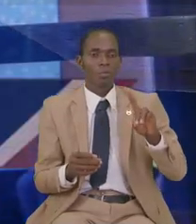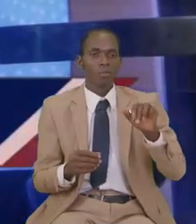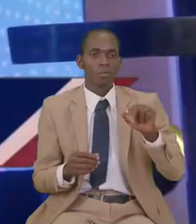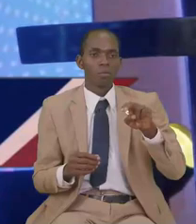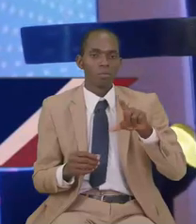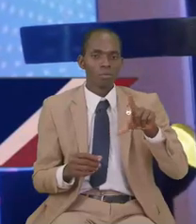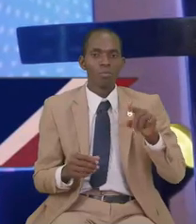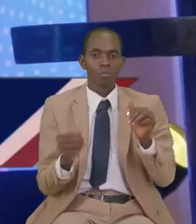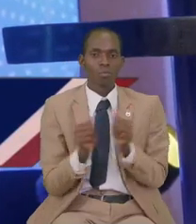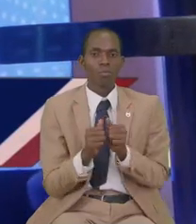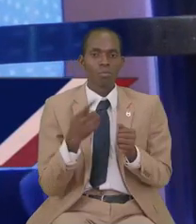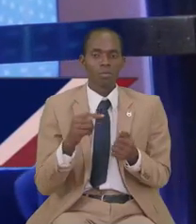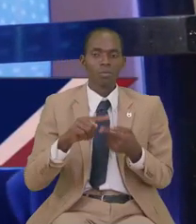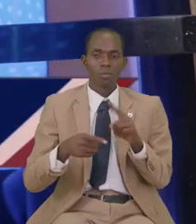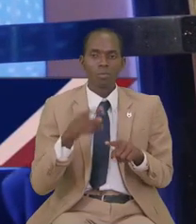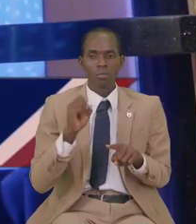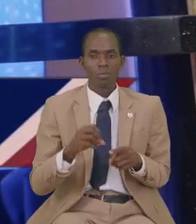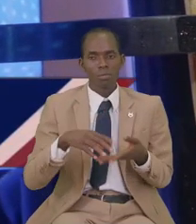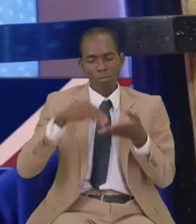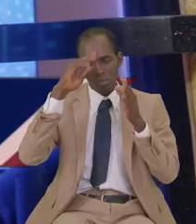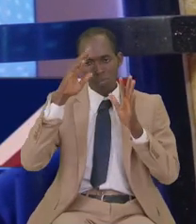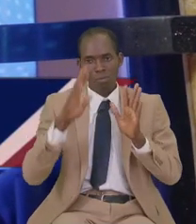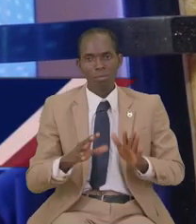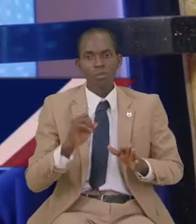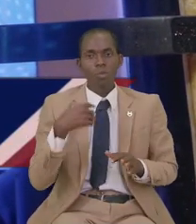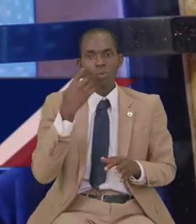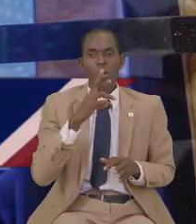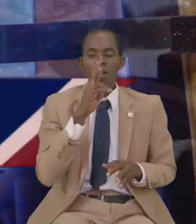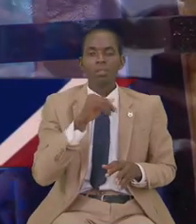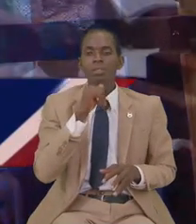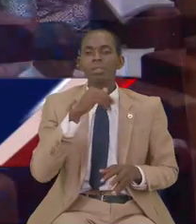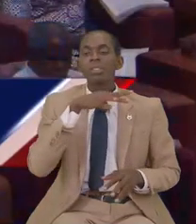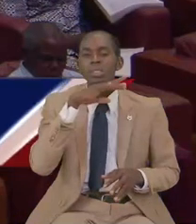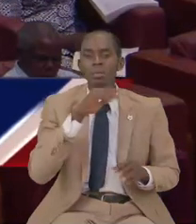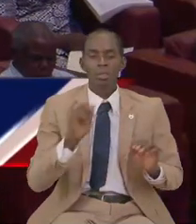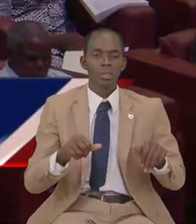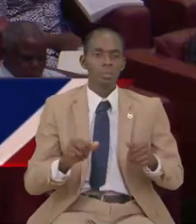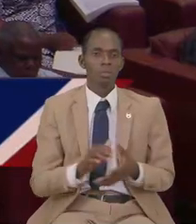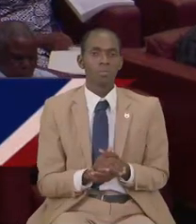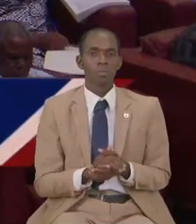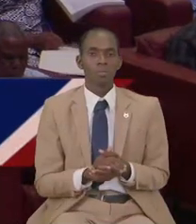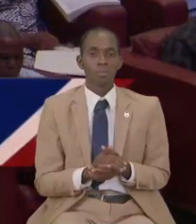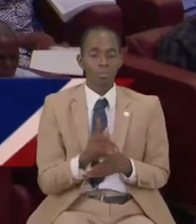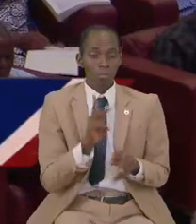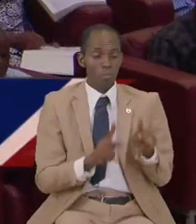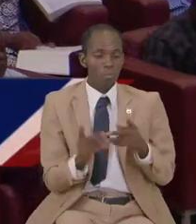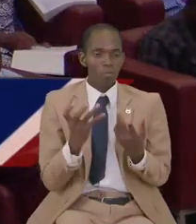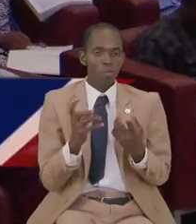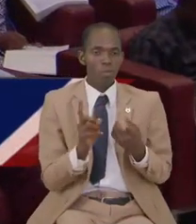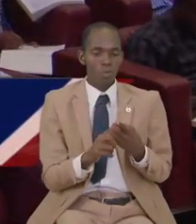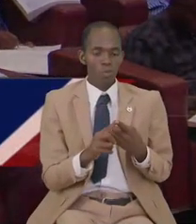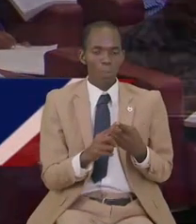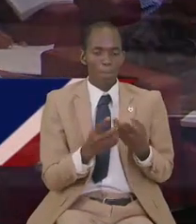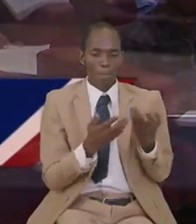his companions, learners who are not corruptible. Yet they wanted to suck in